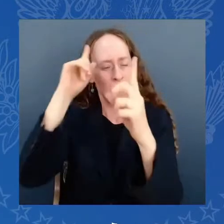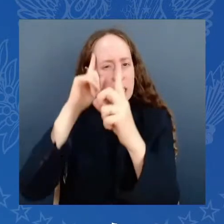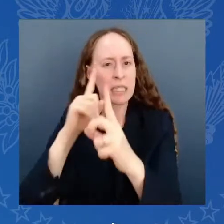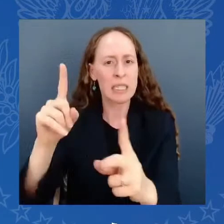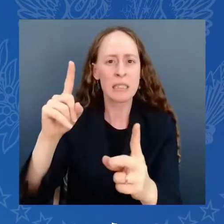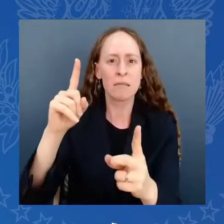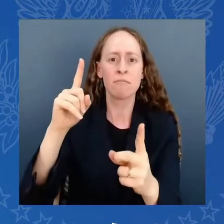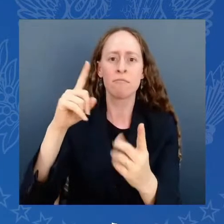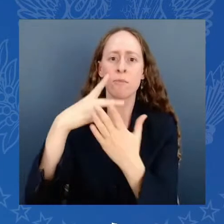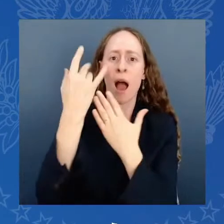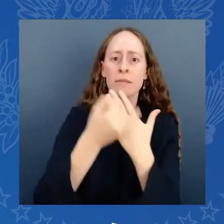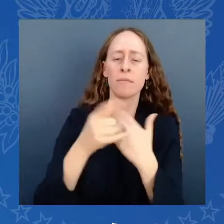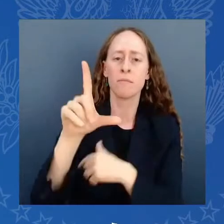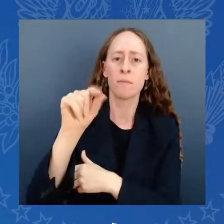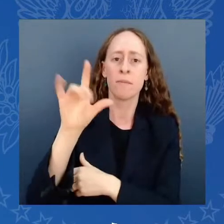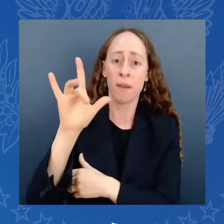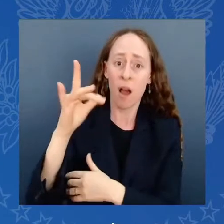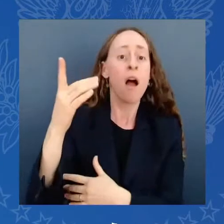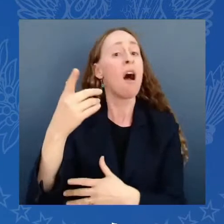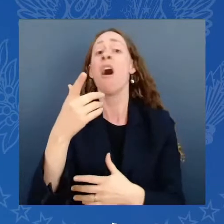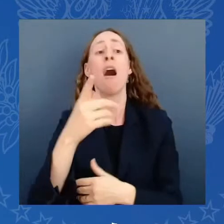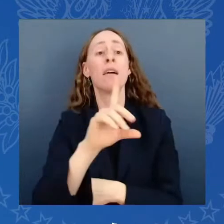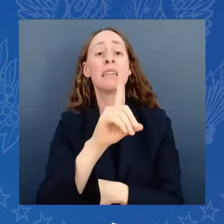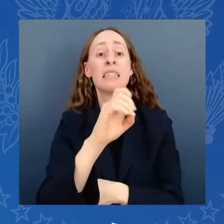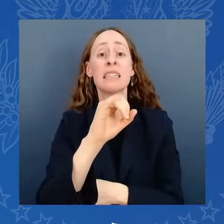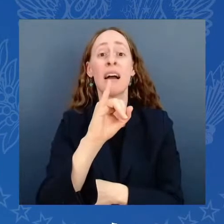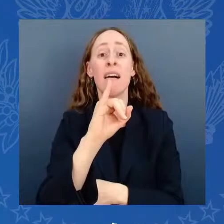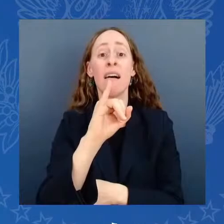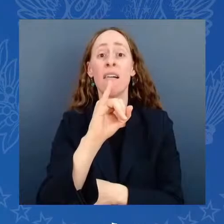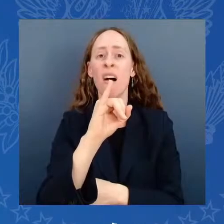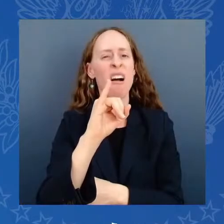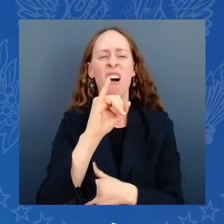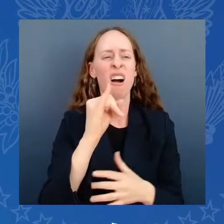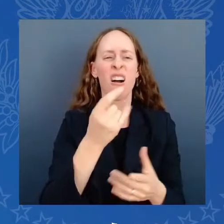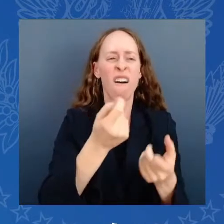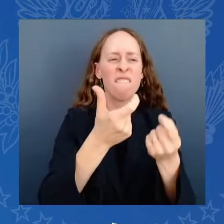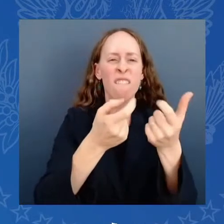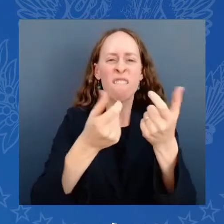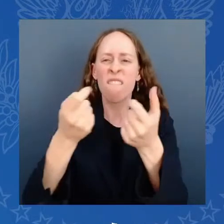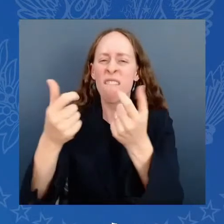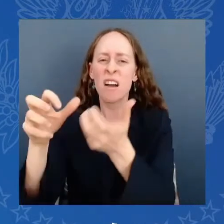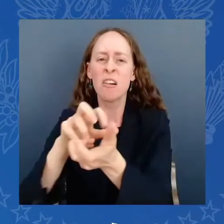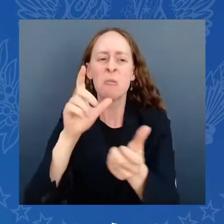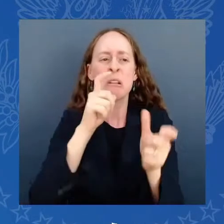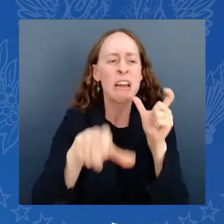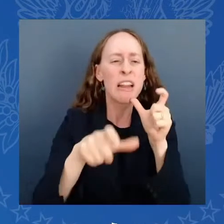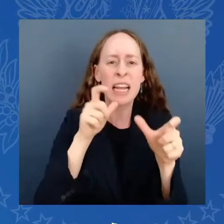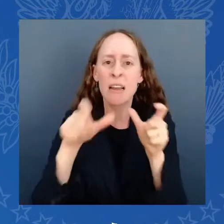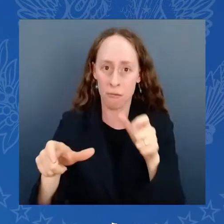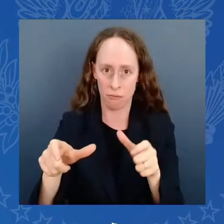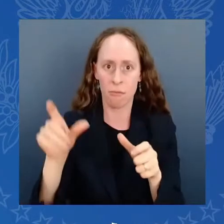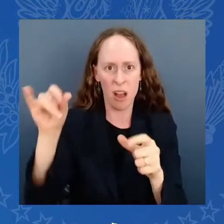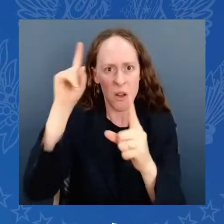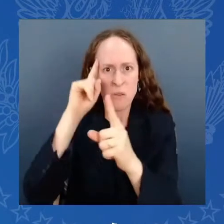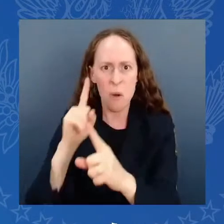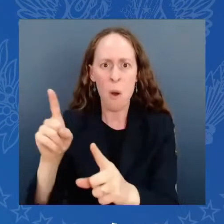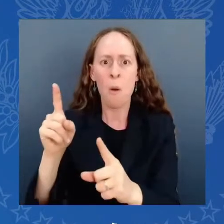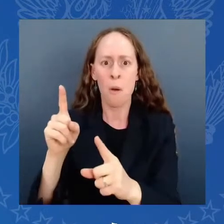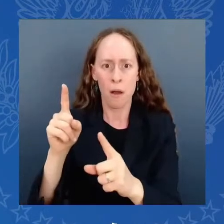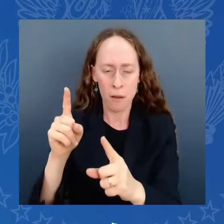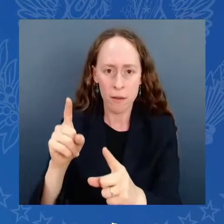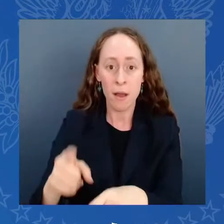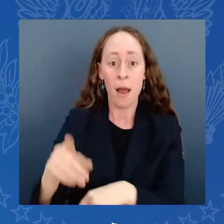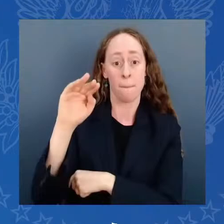all across all aspects of American life. This extreme MAGA movement even proposes to end